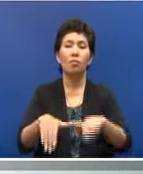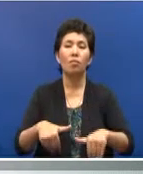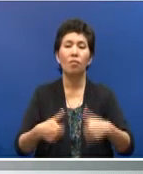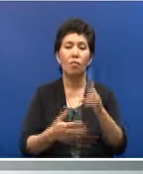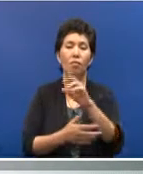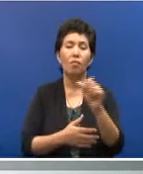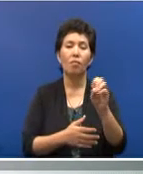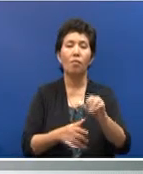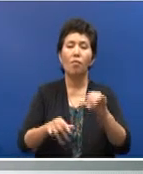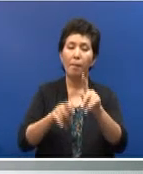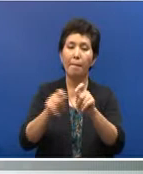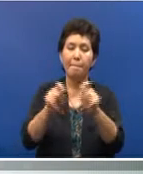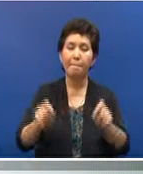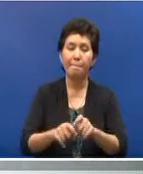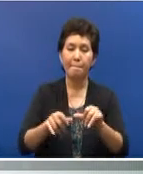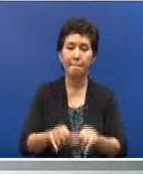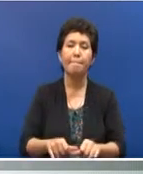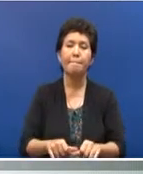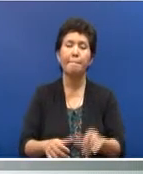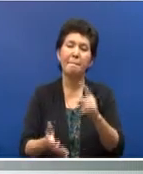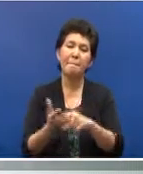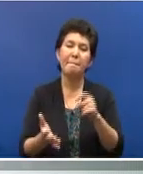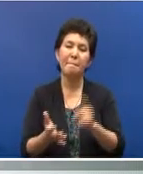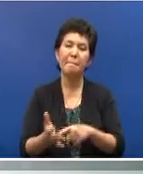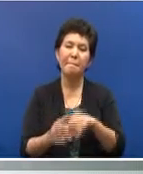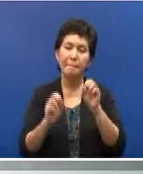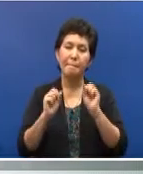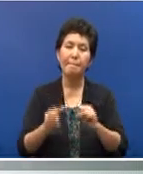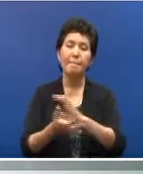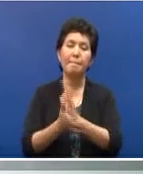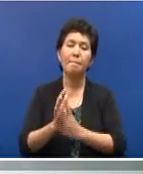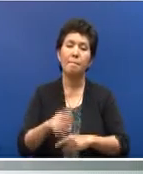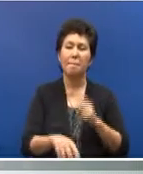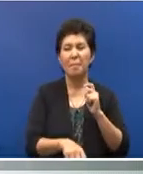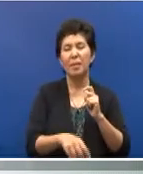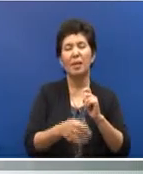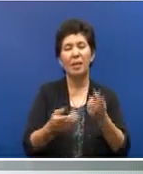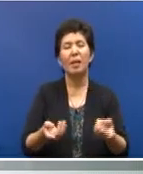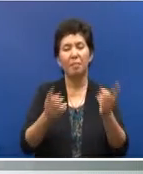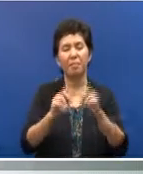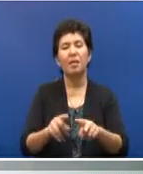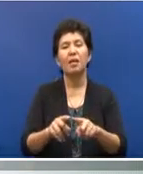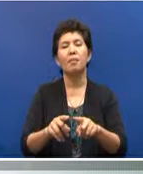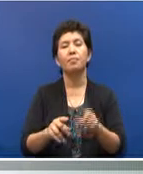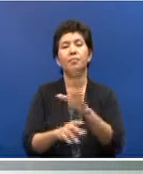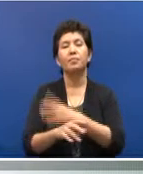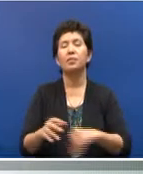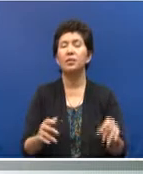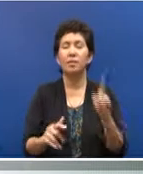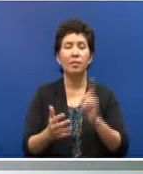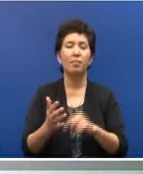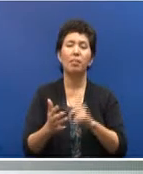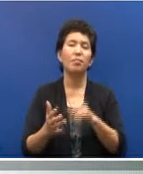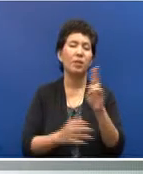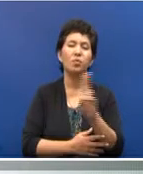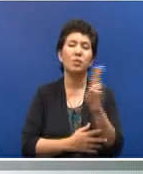and ethnocentrism here, sometimes it can be functional and sometimes it can be dysfunctional.